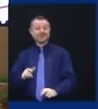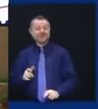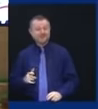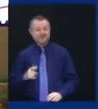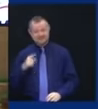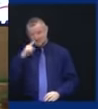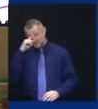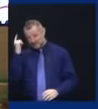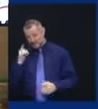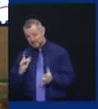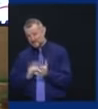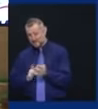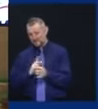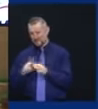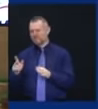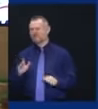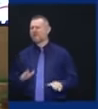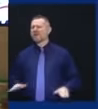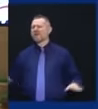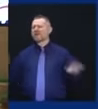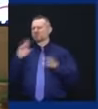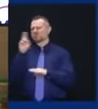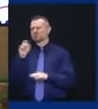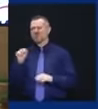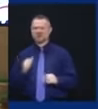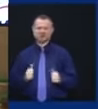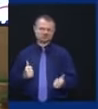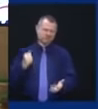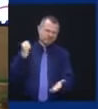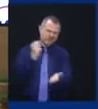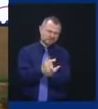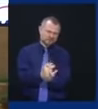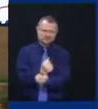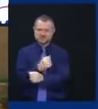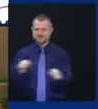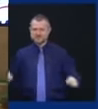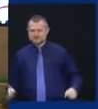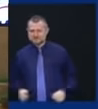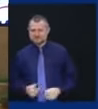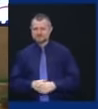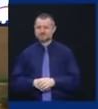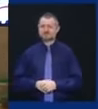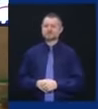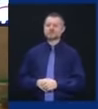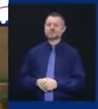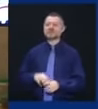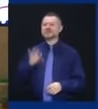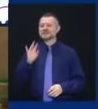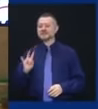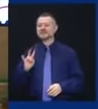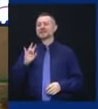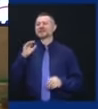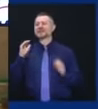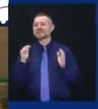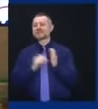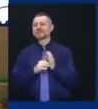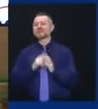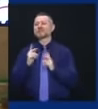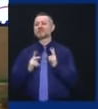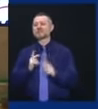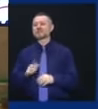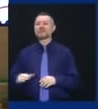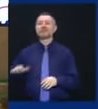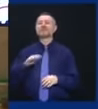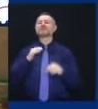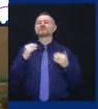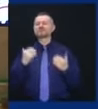professionals across the country saying it's safe. You have 7 million New Yorkers who have